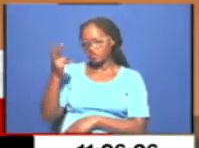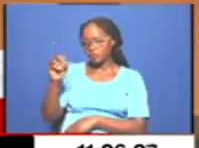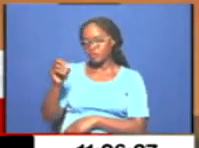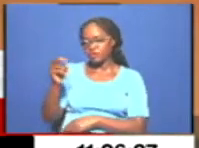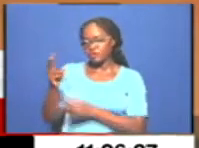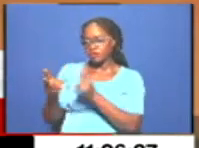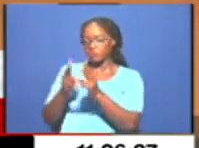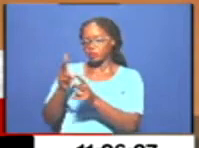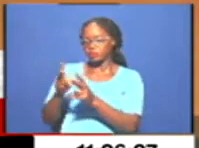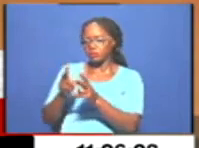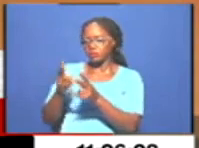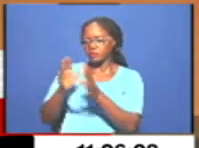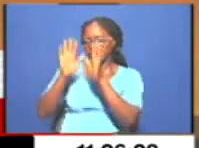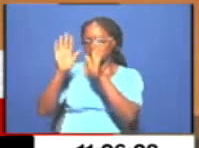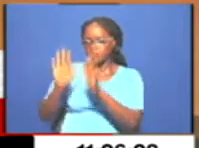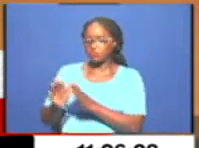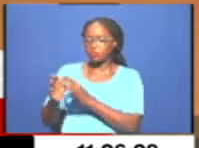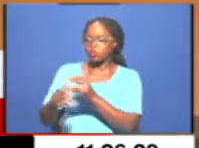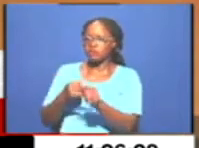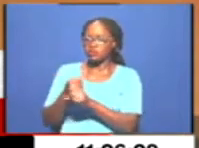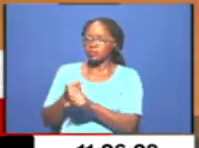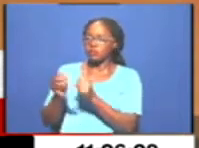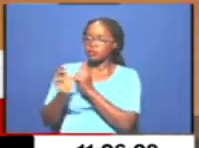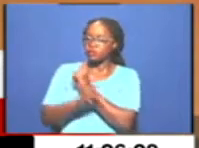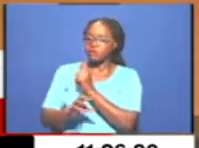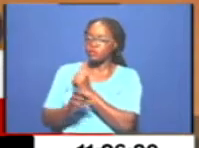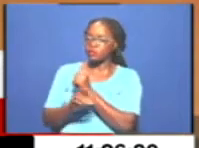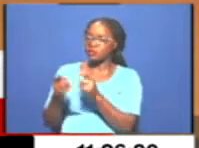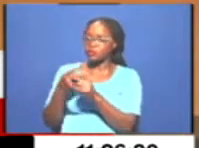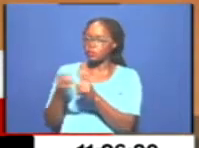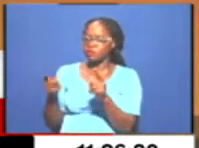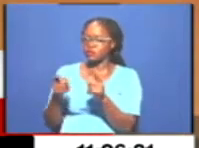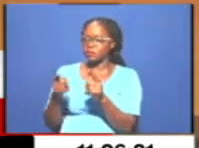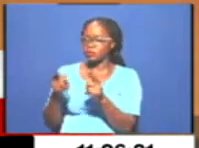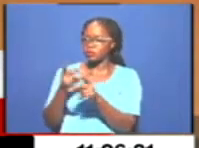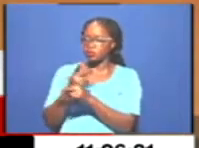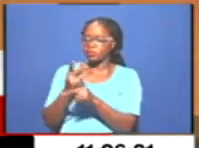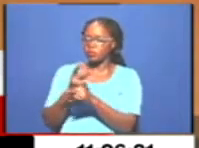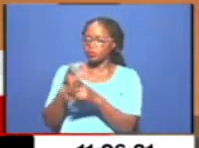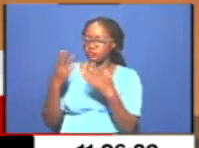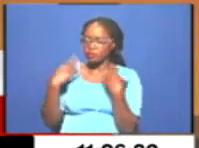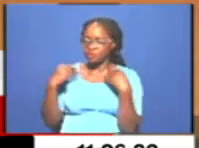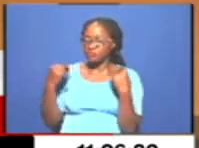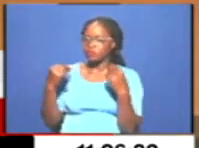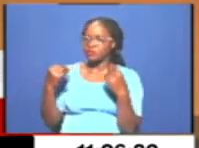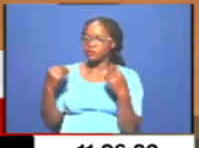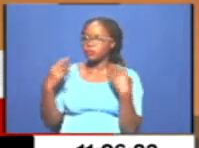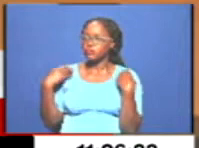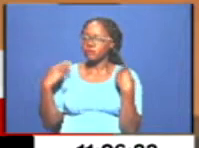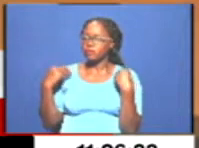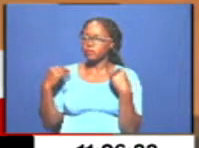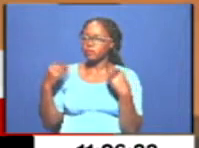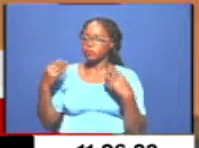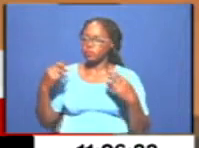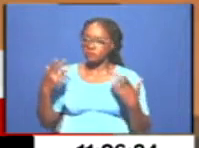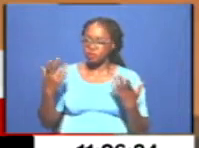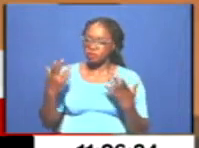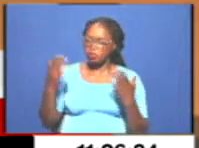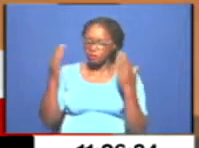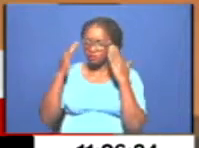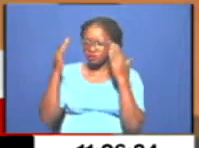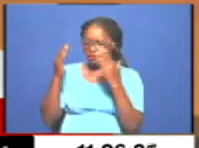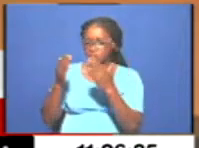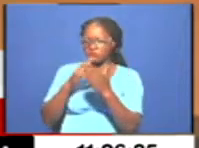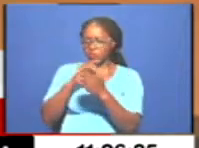year for the country. However, we would like to keep our sports people to keep within the sports focus so that they